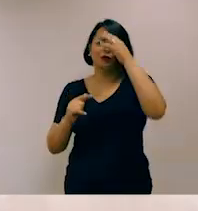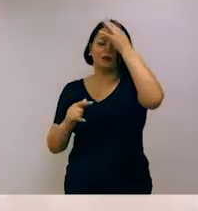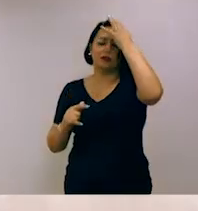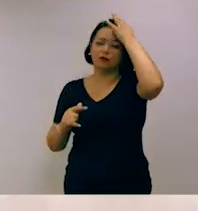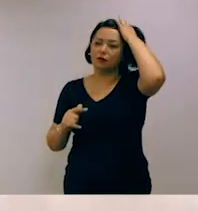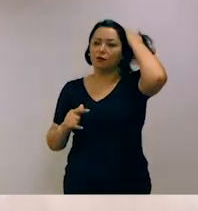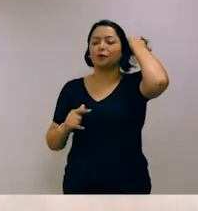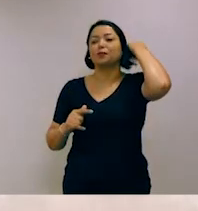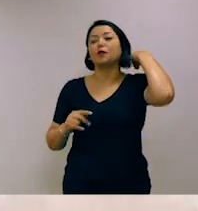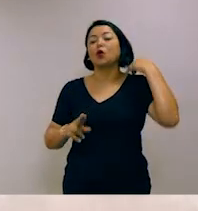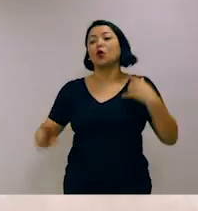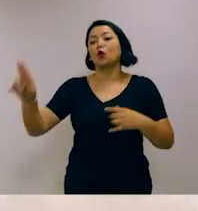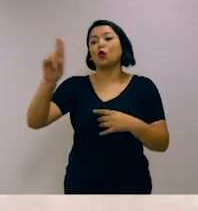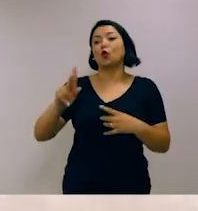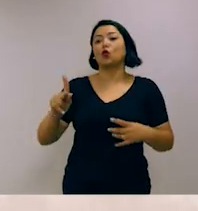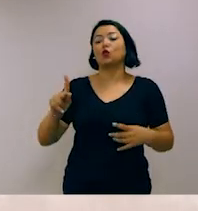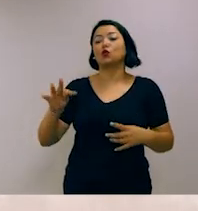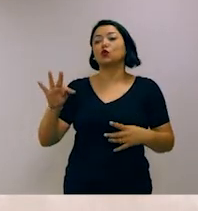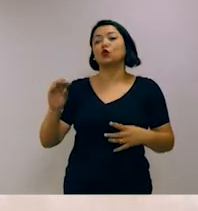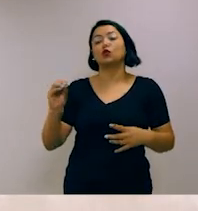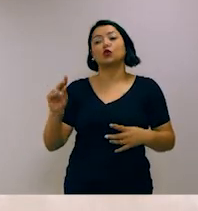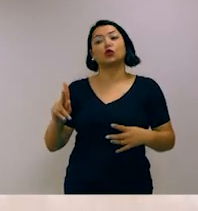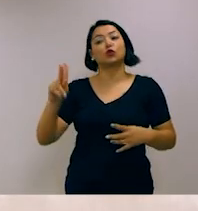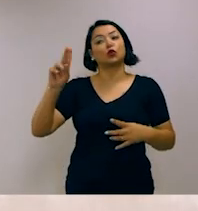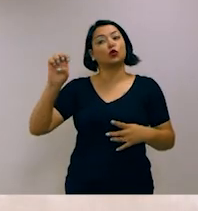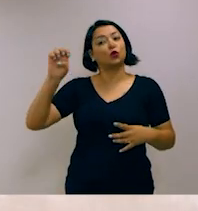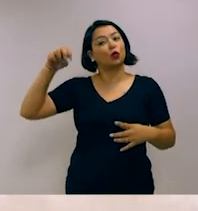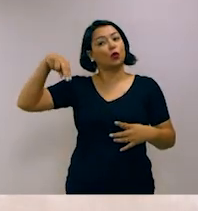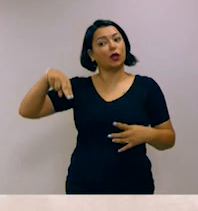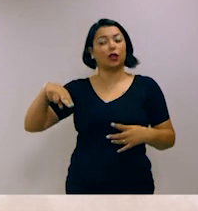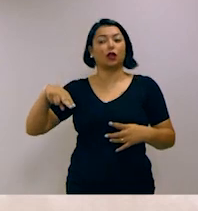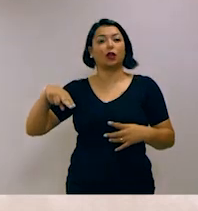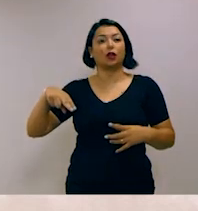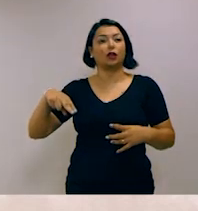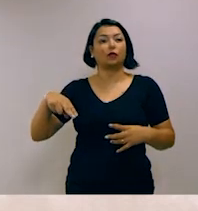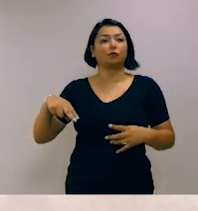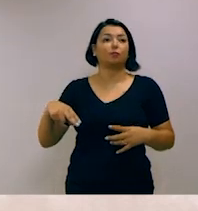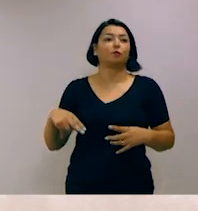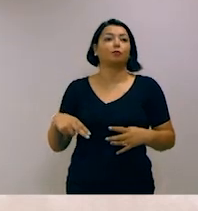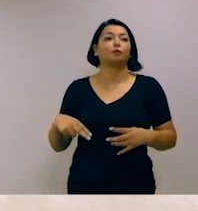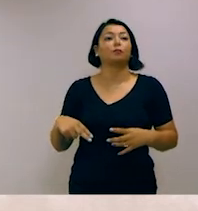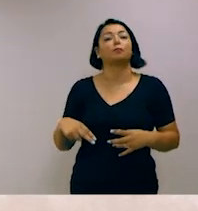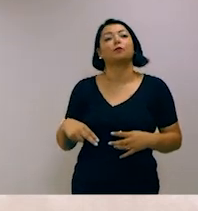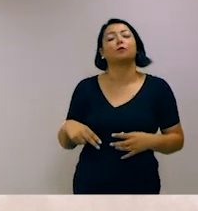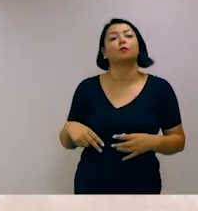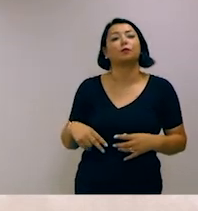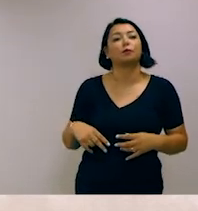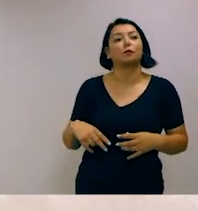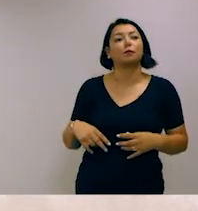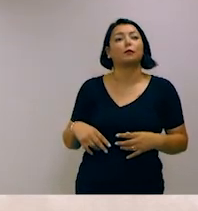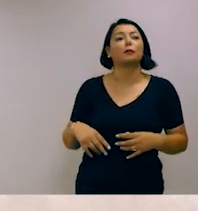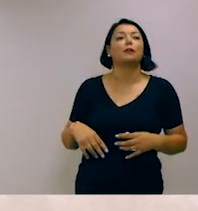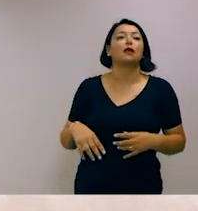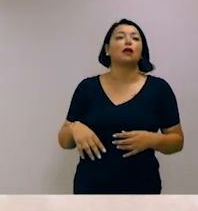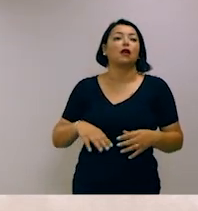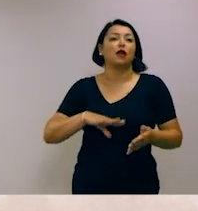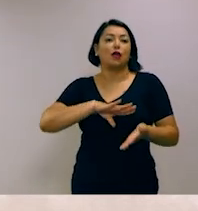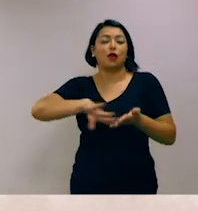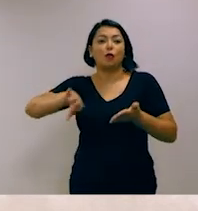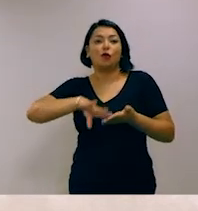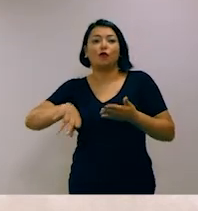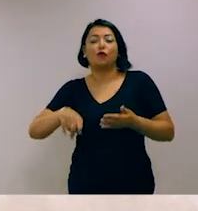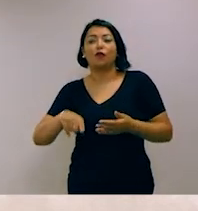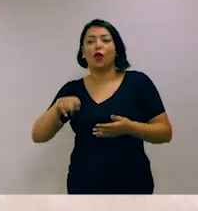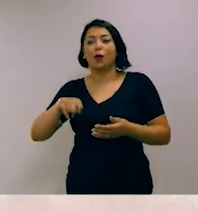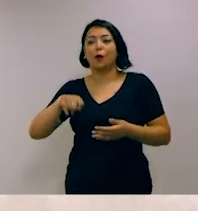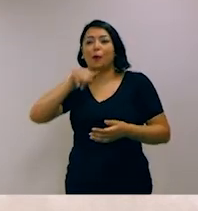the tokenization. We remove the punctuation marks. We remove the stop words. We remove